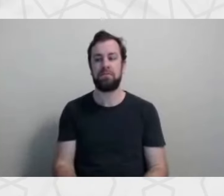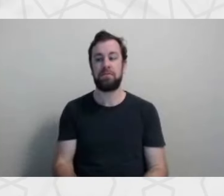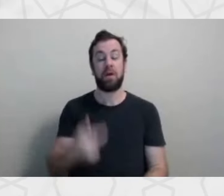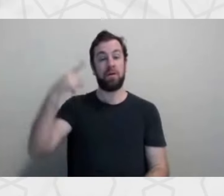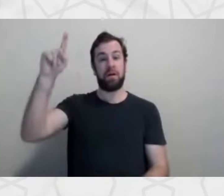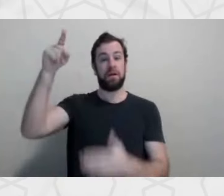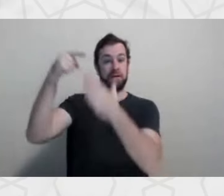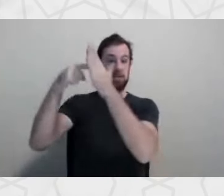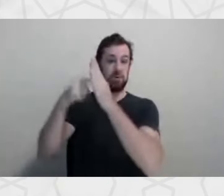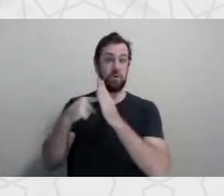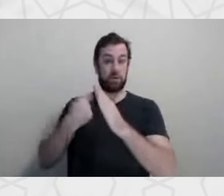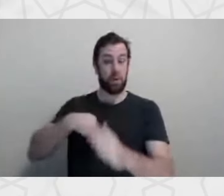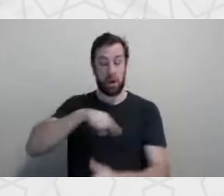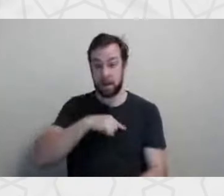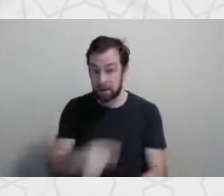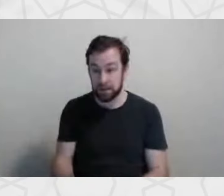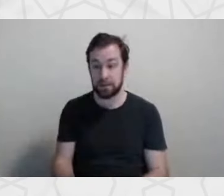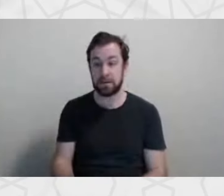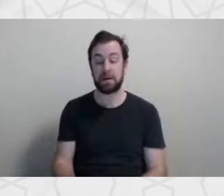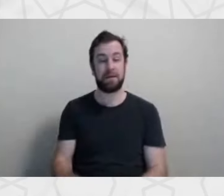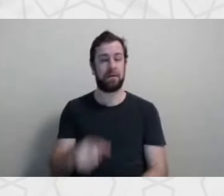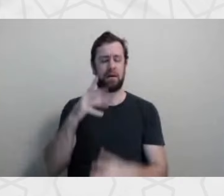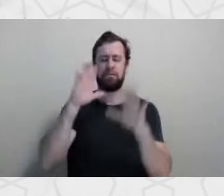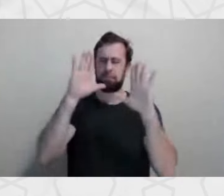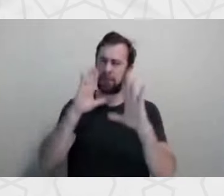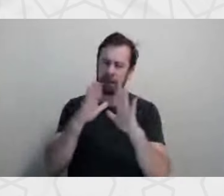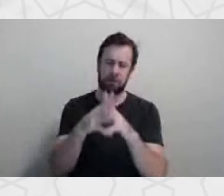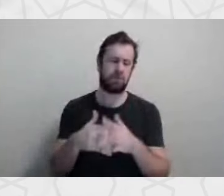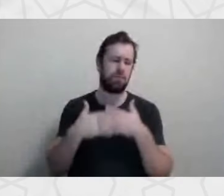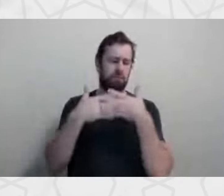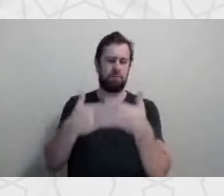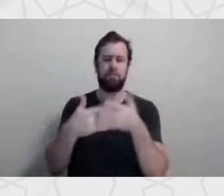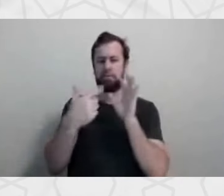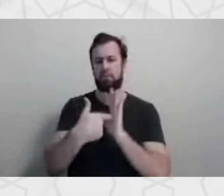revealed to us in this divine revelation